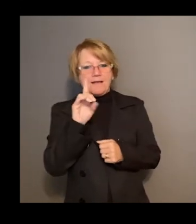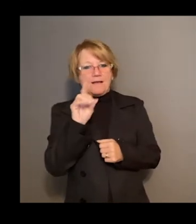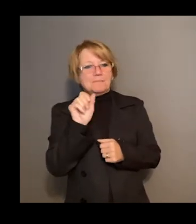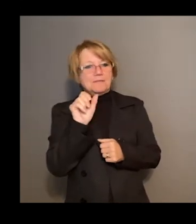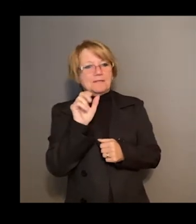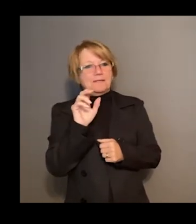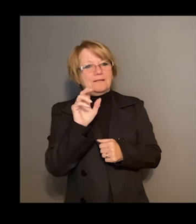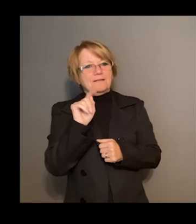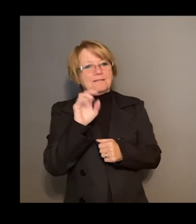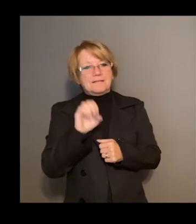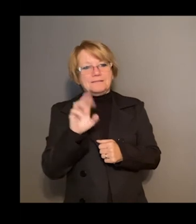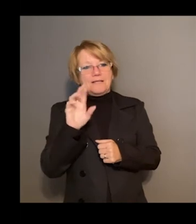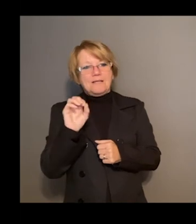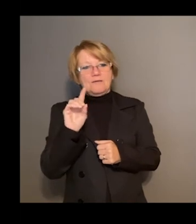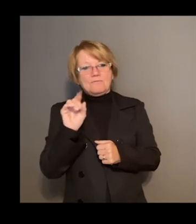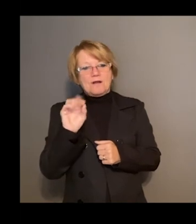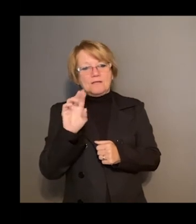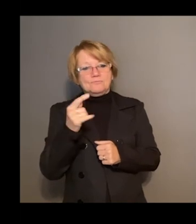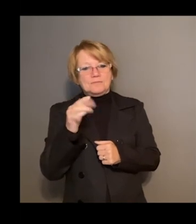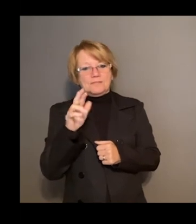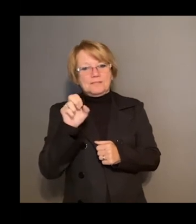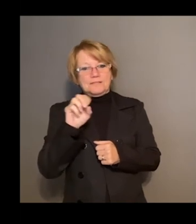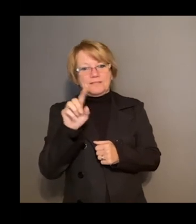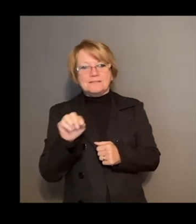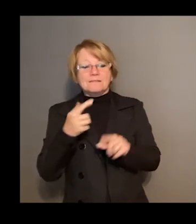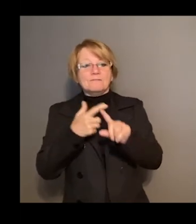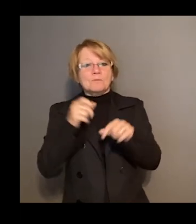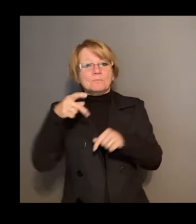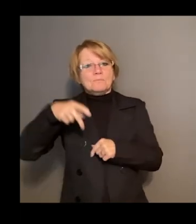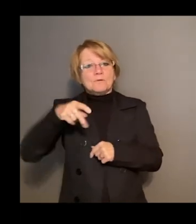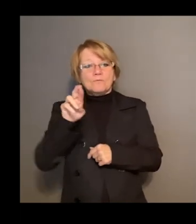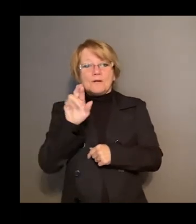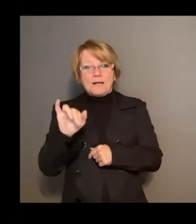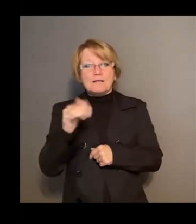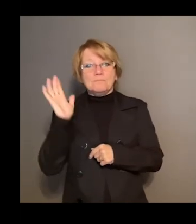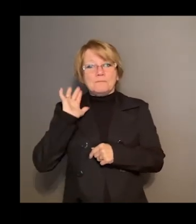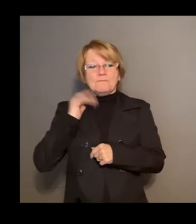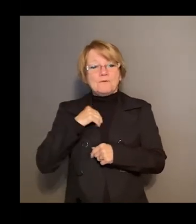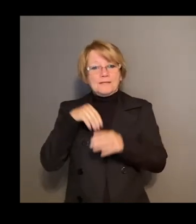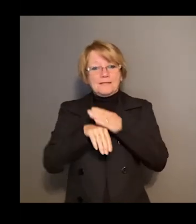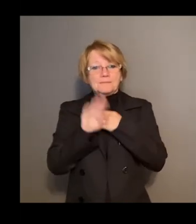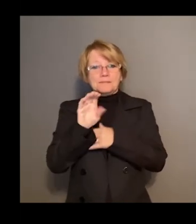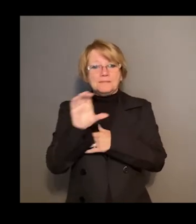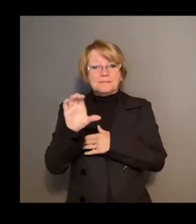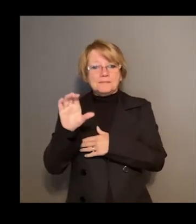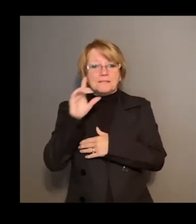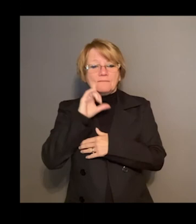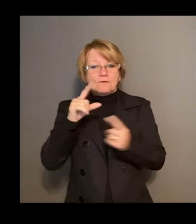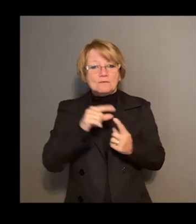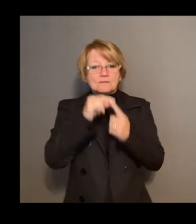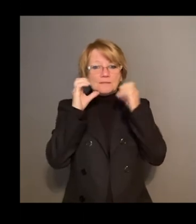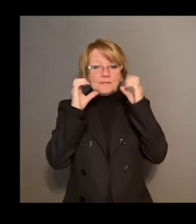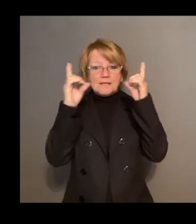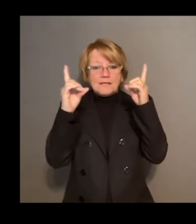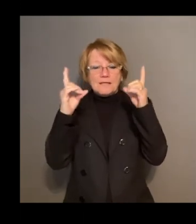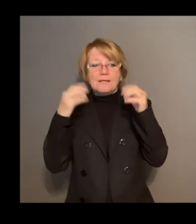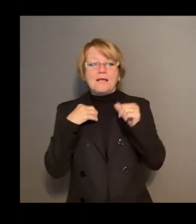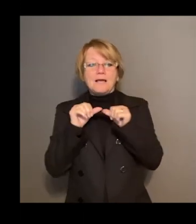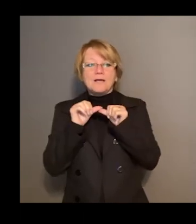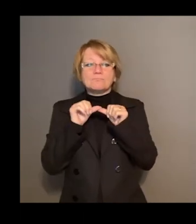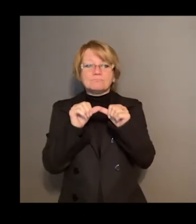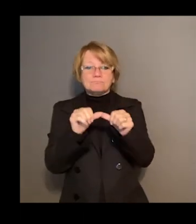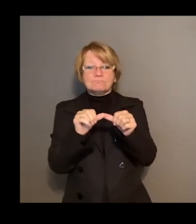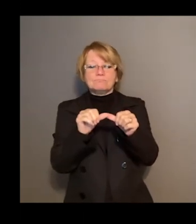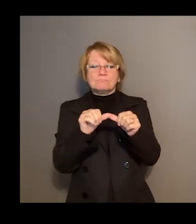My name's Dante Rodriguez. I'm from Providence, Rhode Island. When I was at BCC, I was going to BCC for